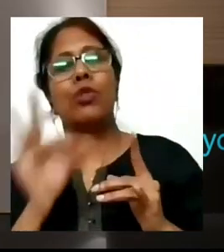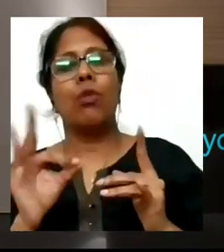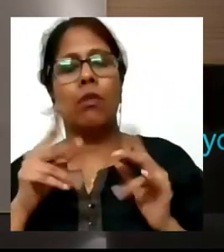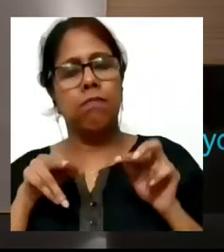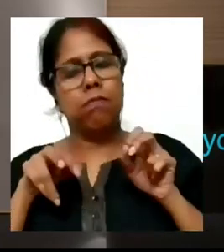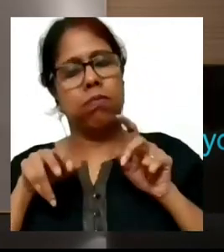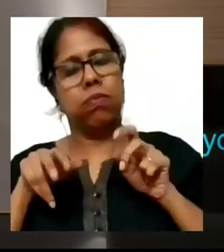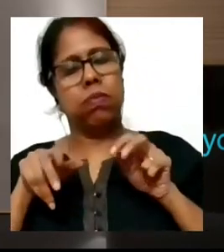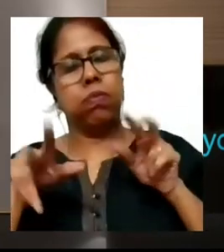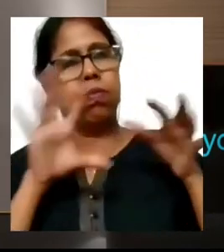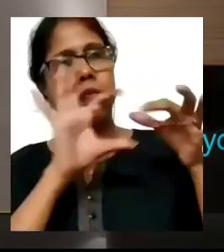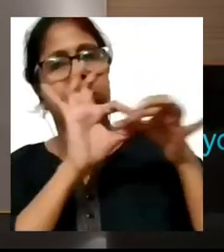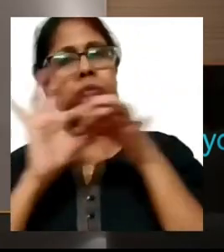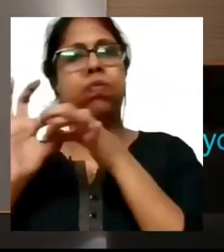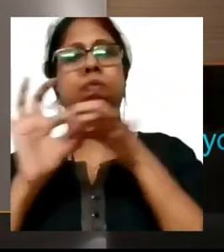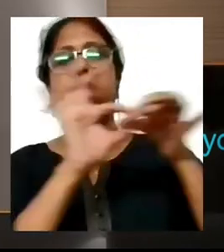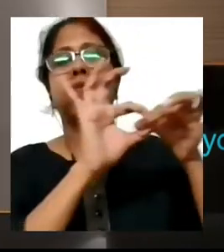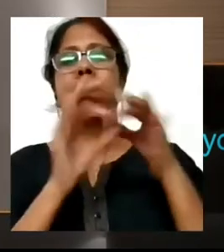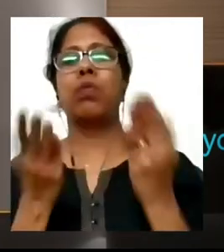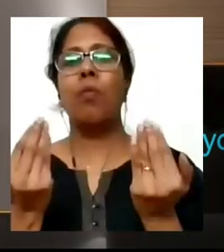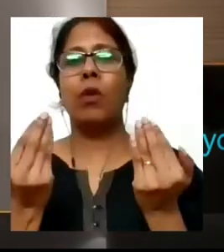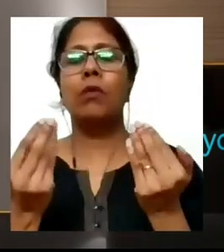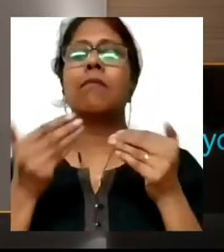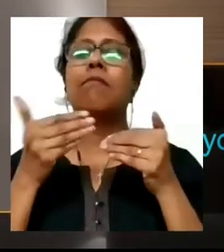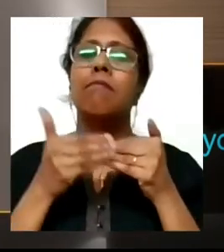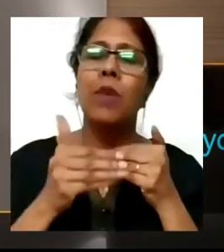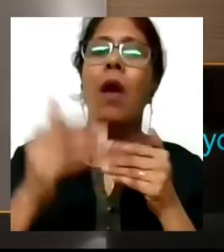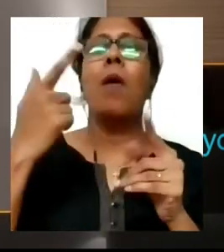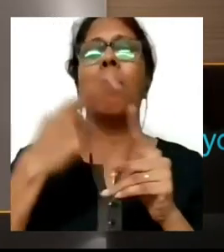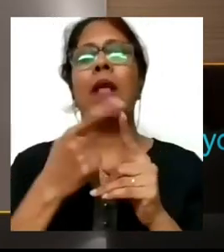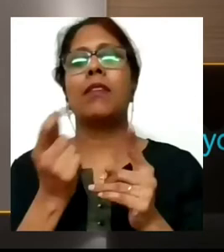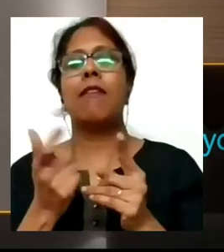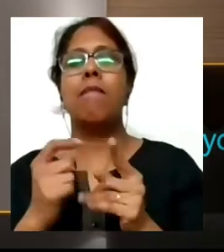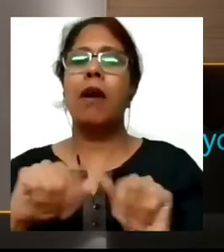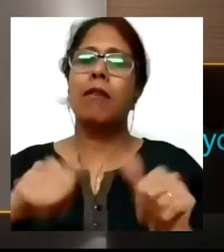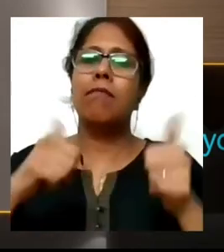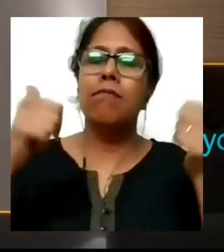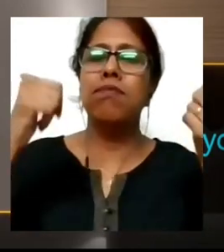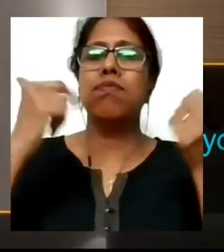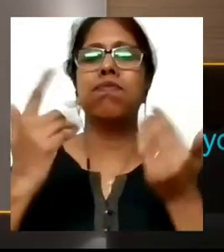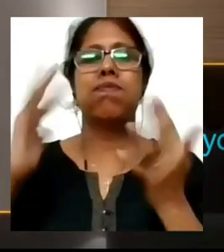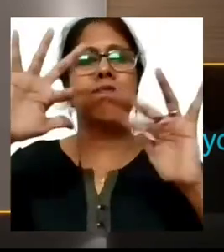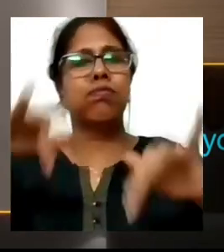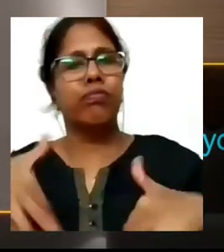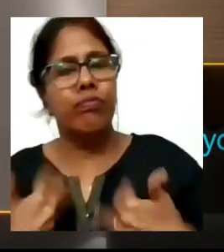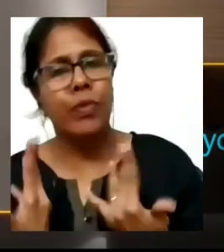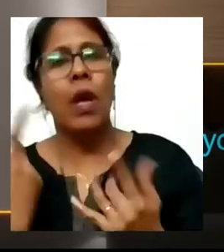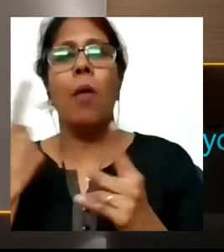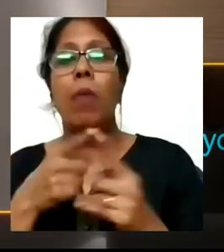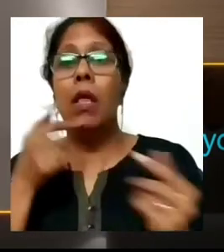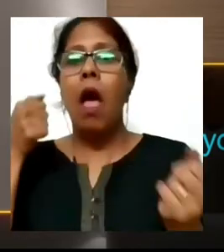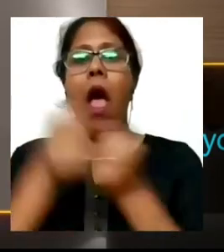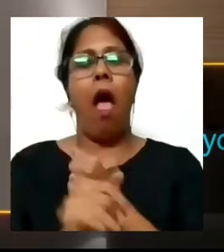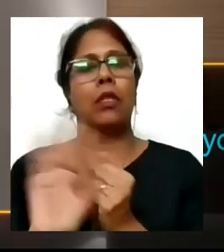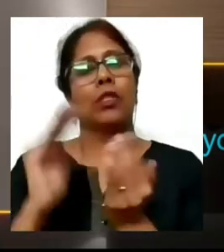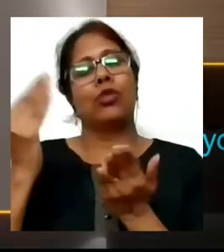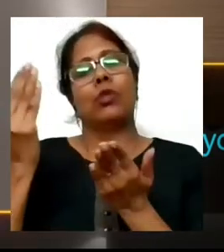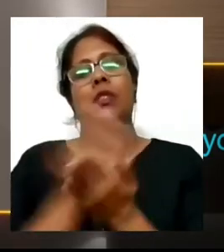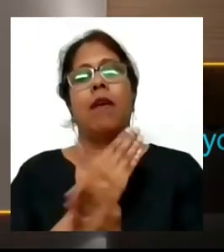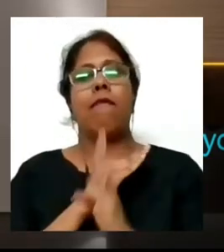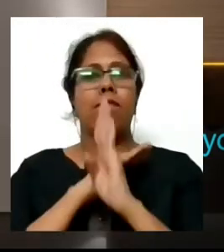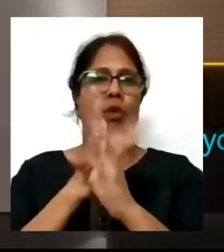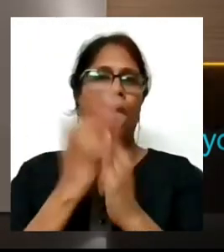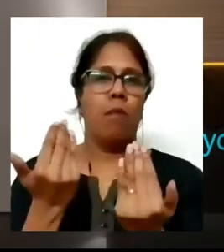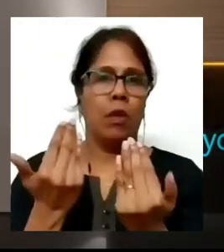continue to do what we do, make money. Also, we can avoid injuries and accidents. This young wise girl